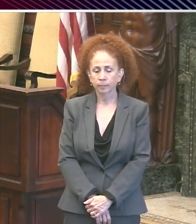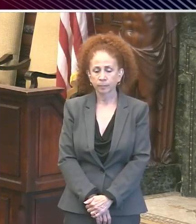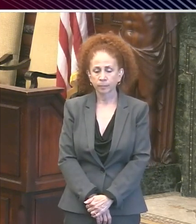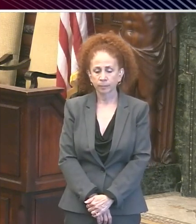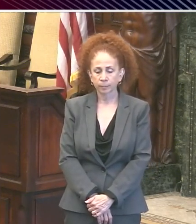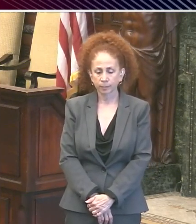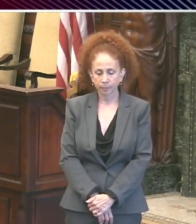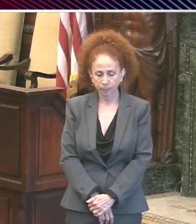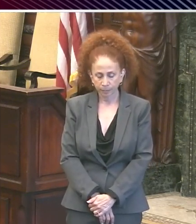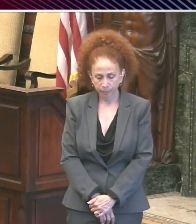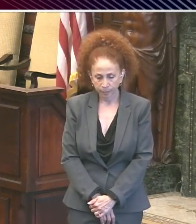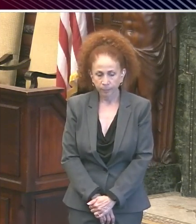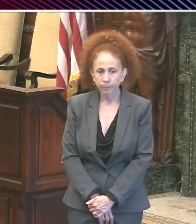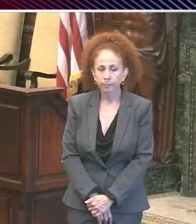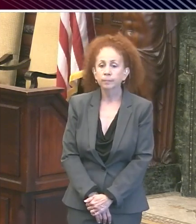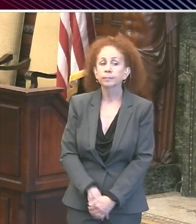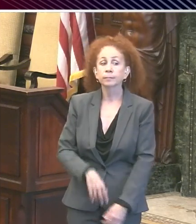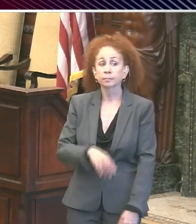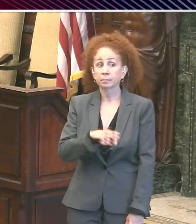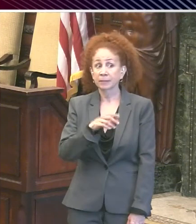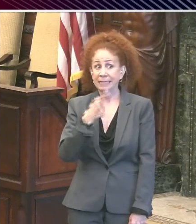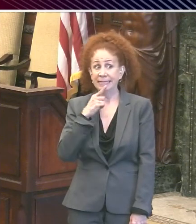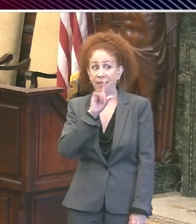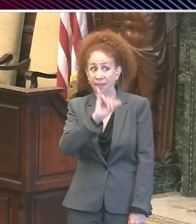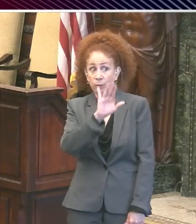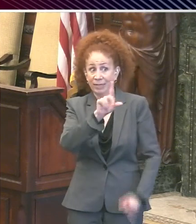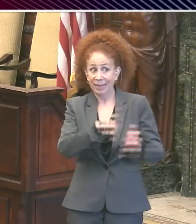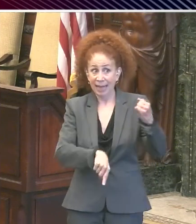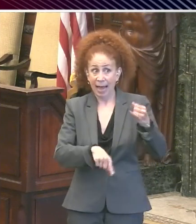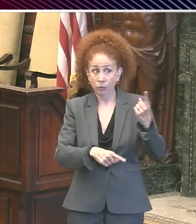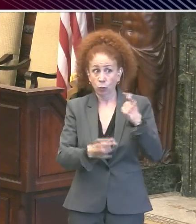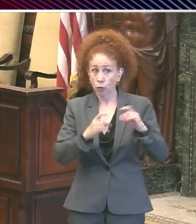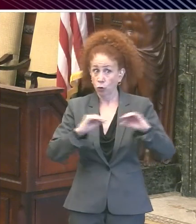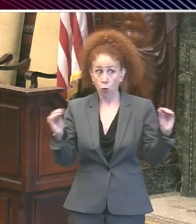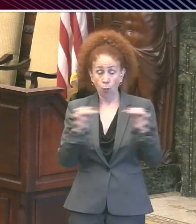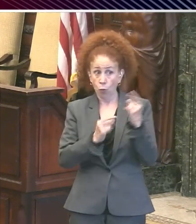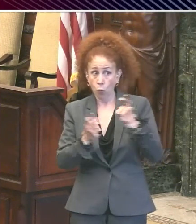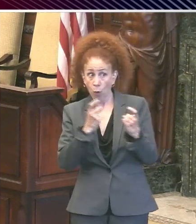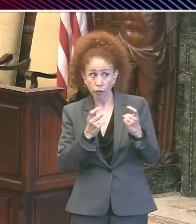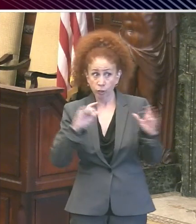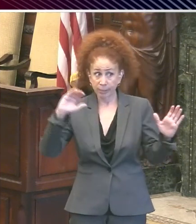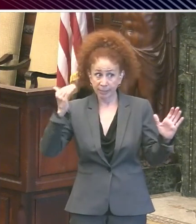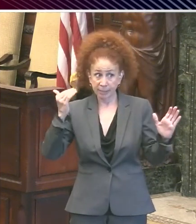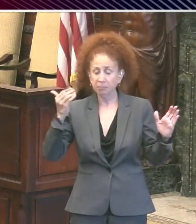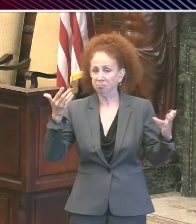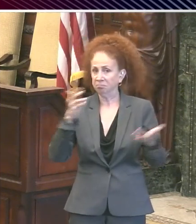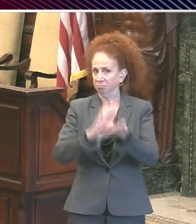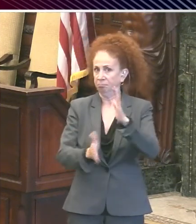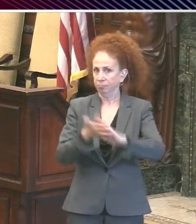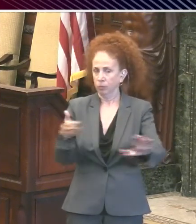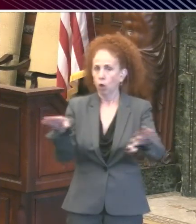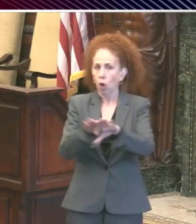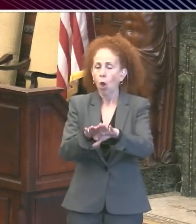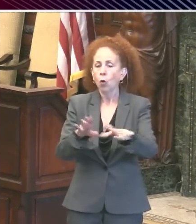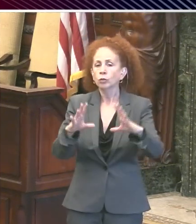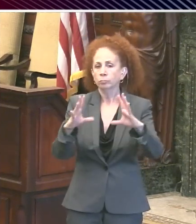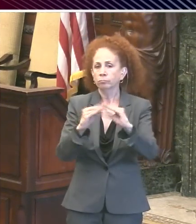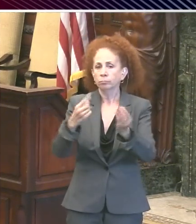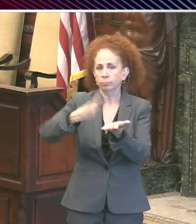Okay, Martin indicated that was his last question. So seeing no further questions, that will conclude our briefing for